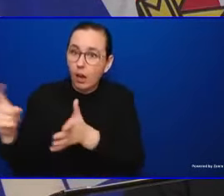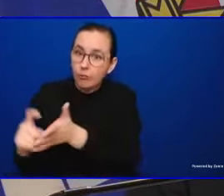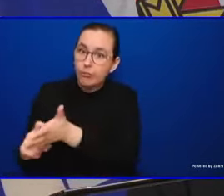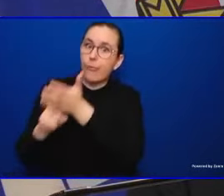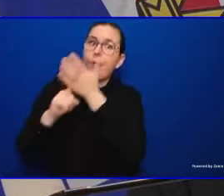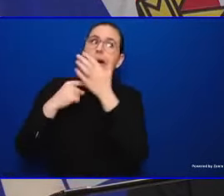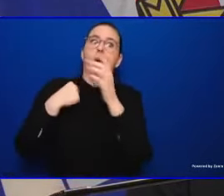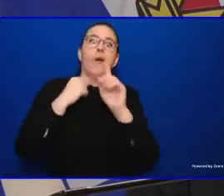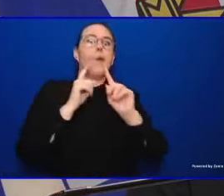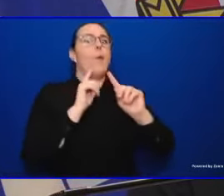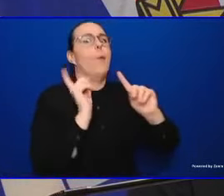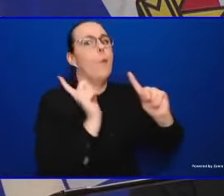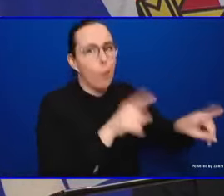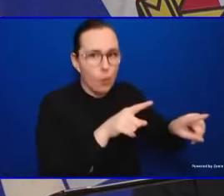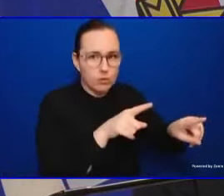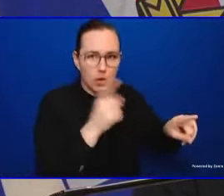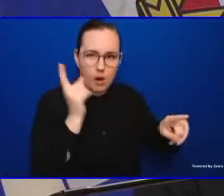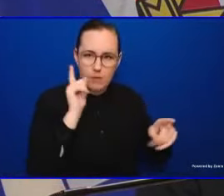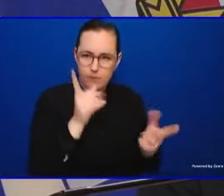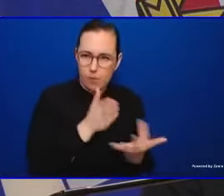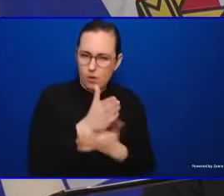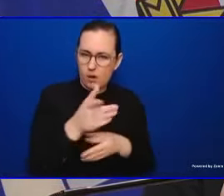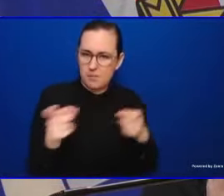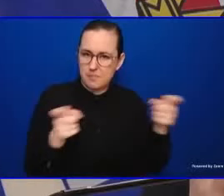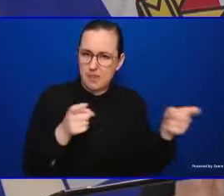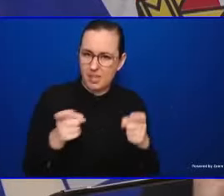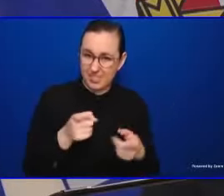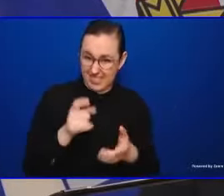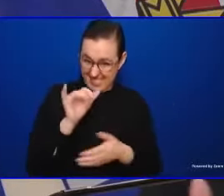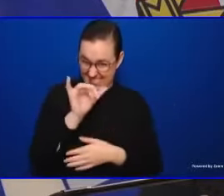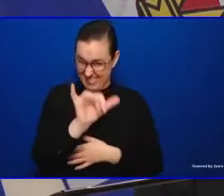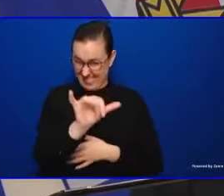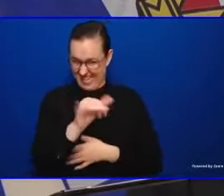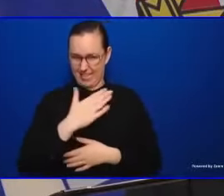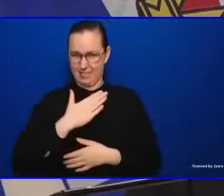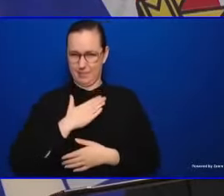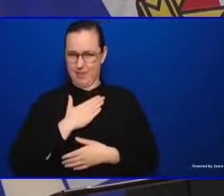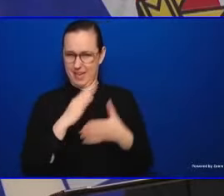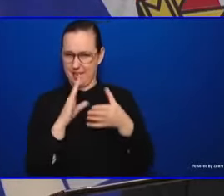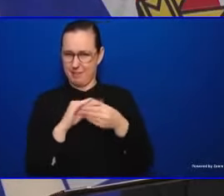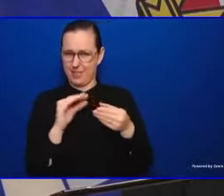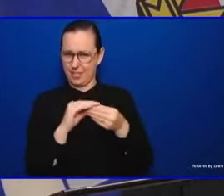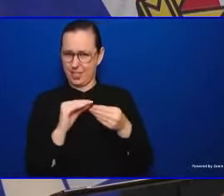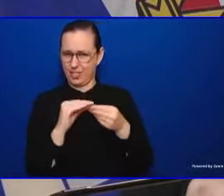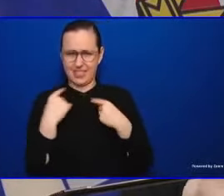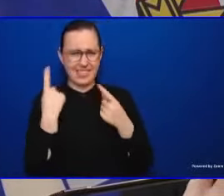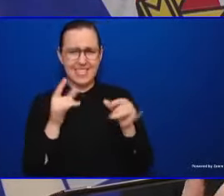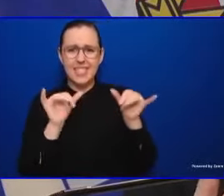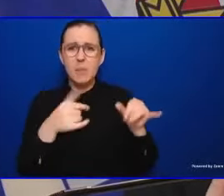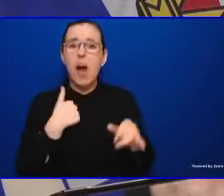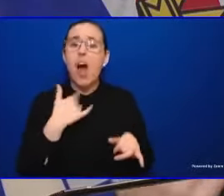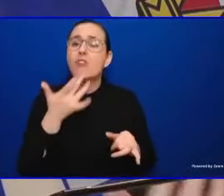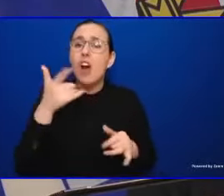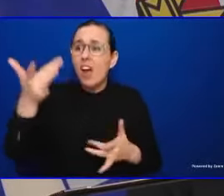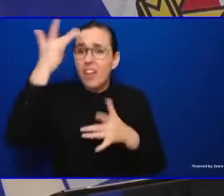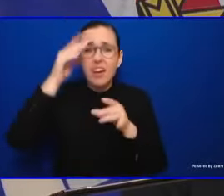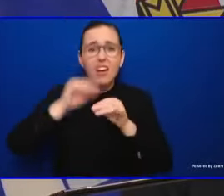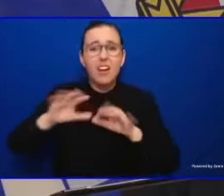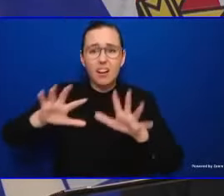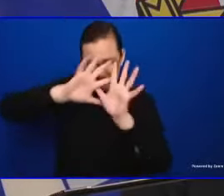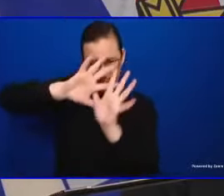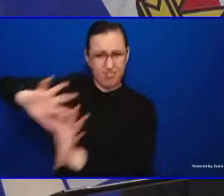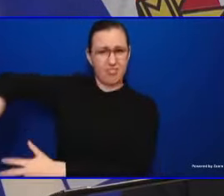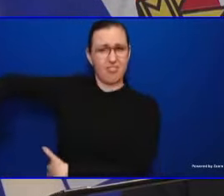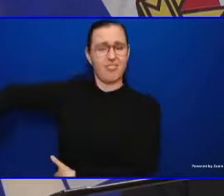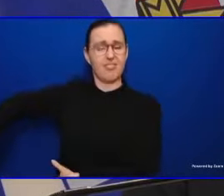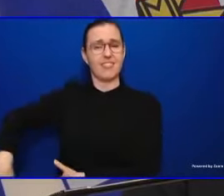this pandemic. And I stand by that. And we want to do this few orders as possible. And yes, we, you know, orders